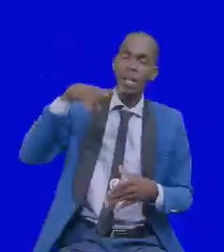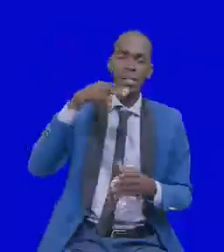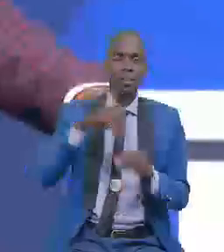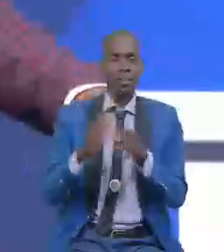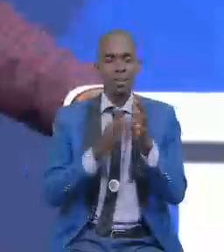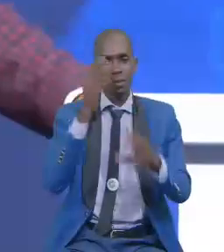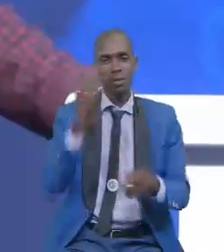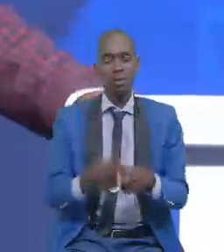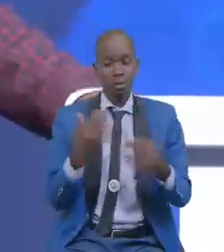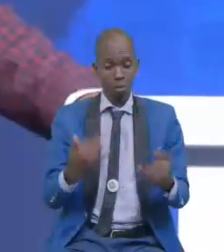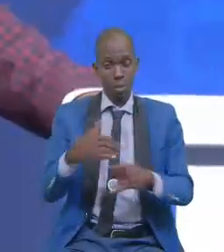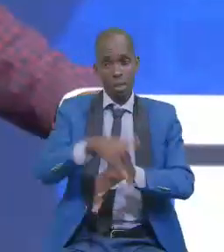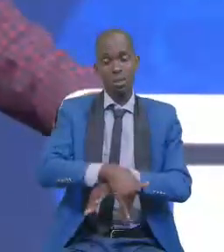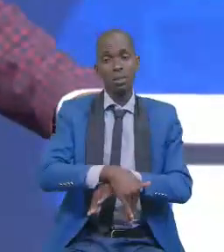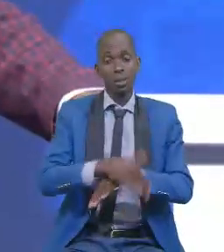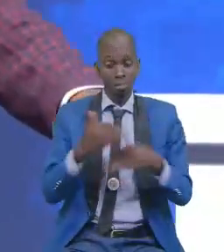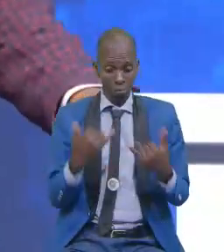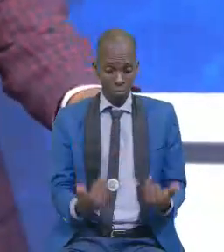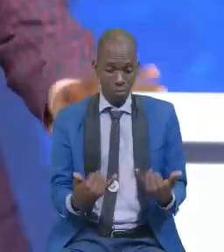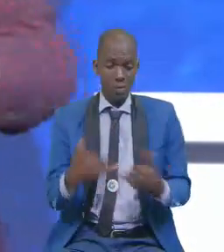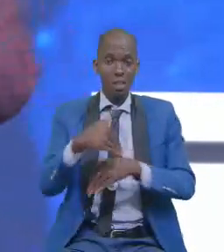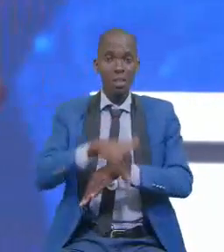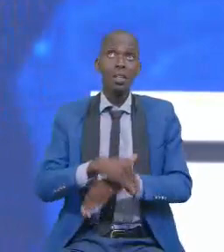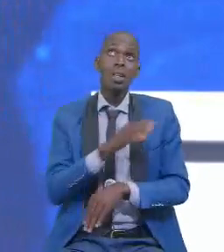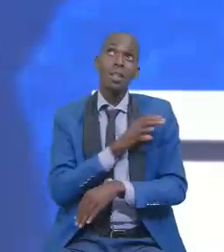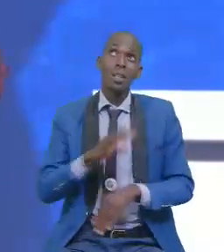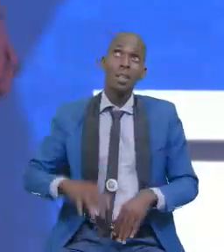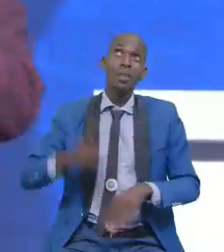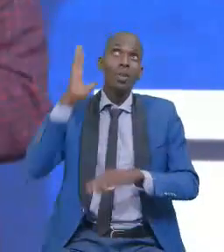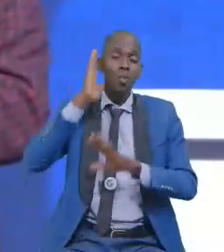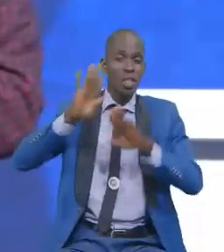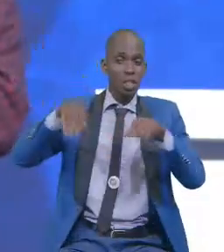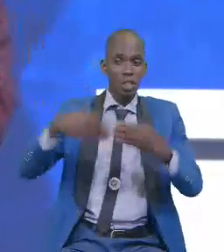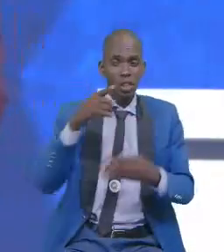light. Tonight. Tonight. Christ shall give thee